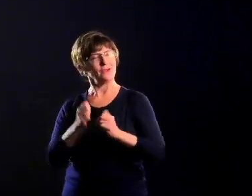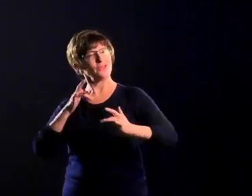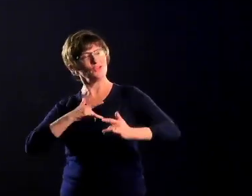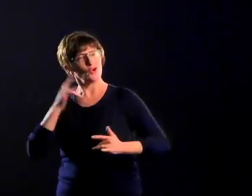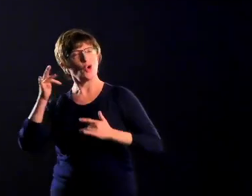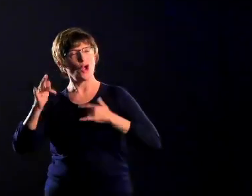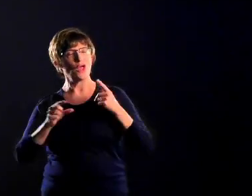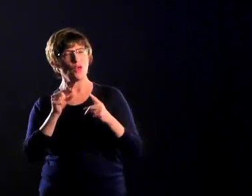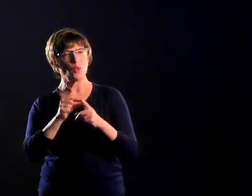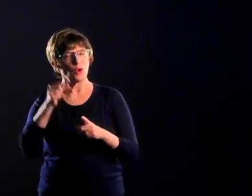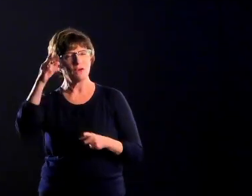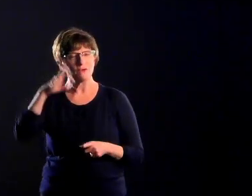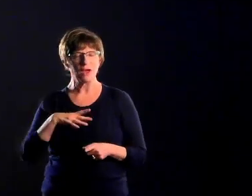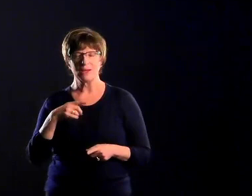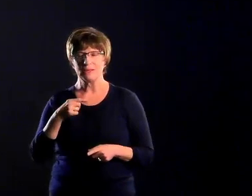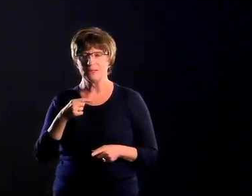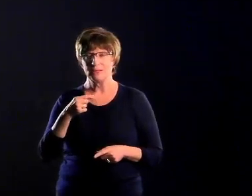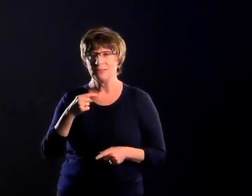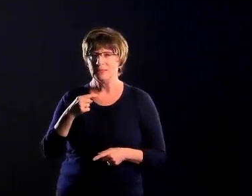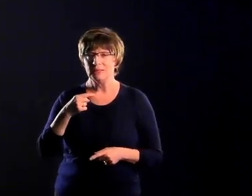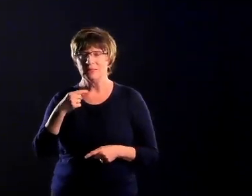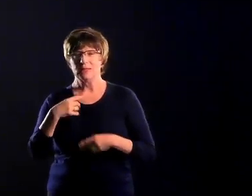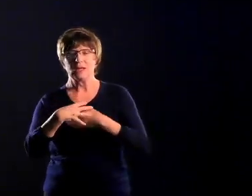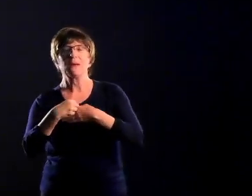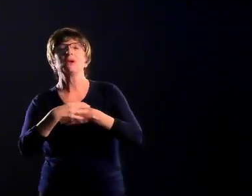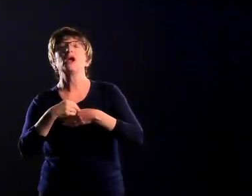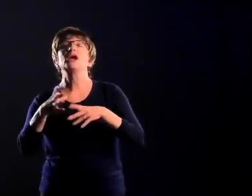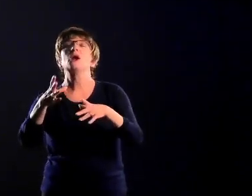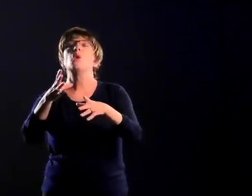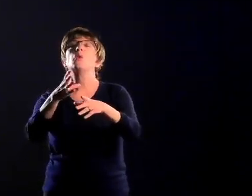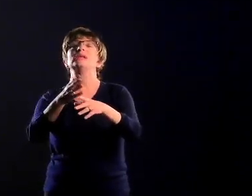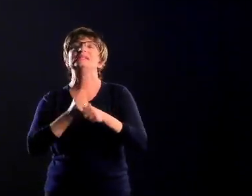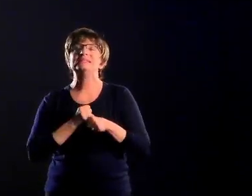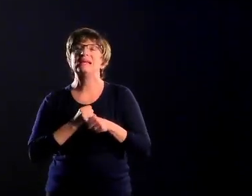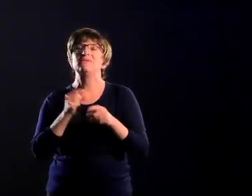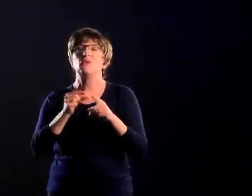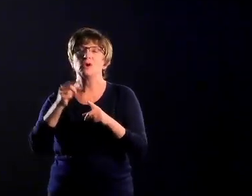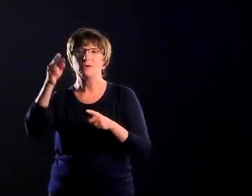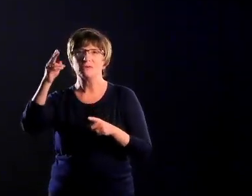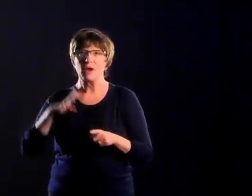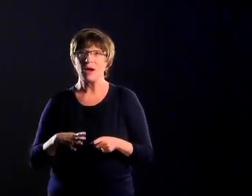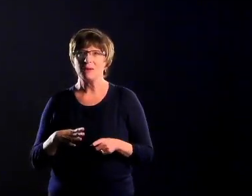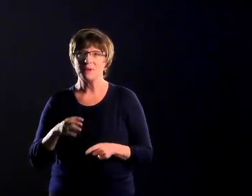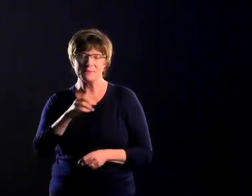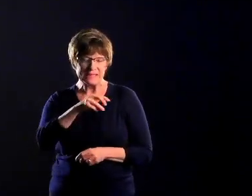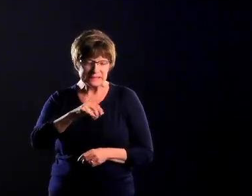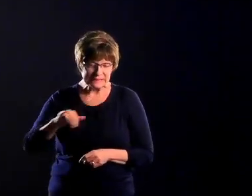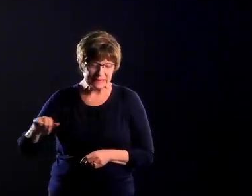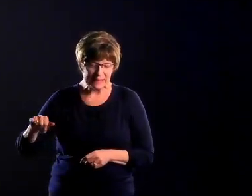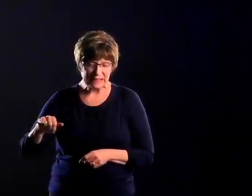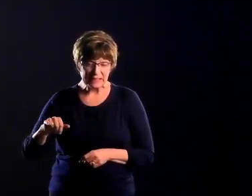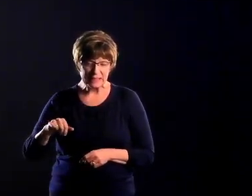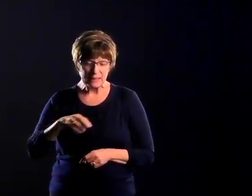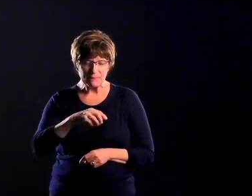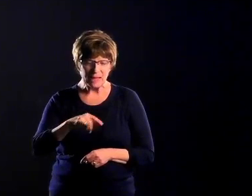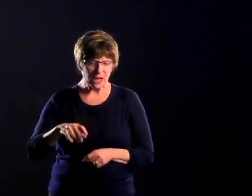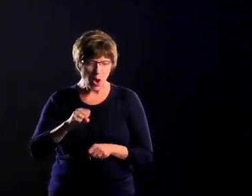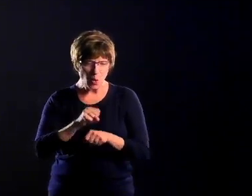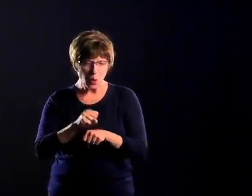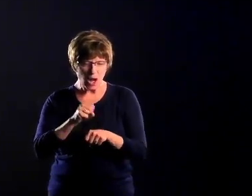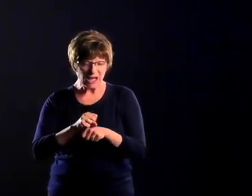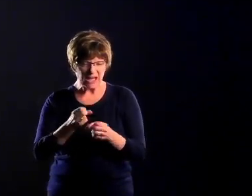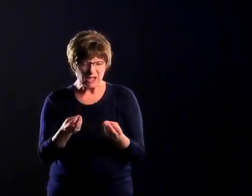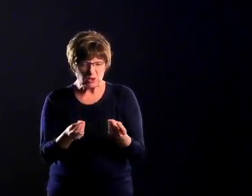you are today. Just say it, receive. I need to receive the word of God. It's like that seed that is planted in rocky